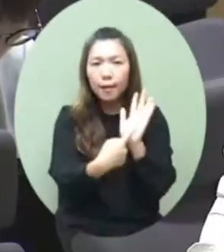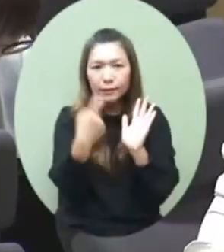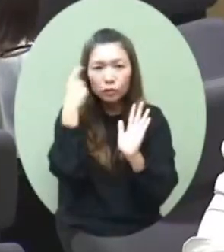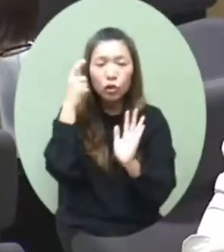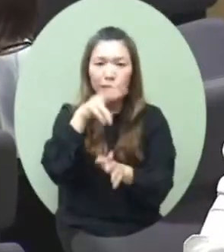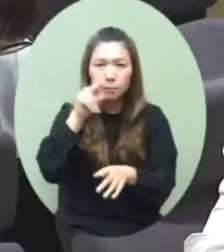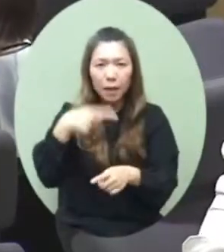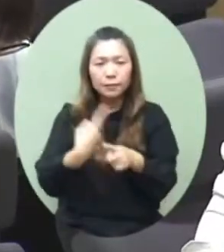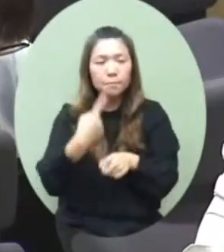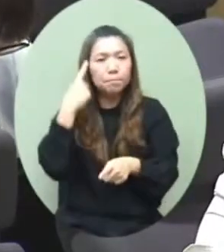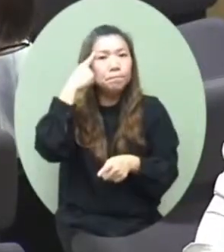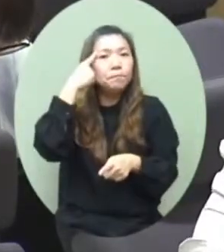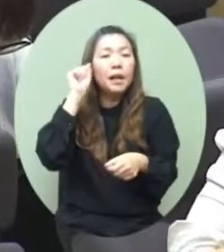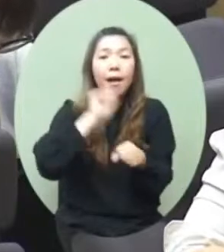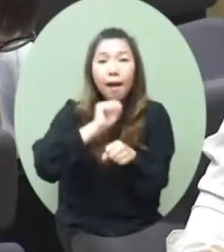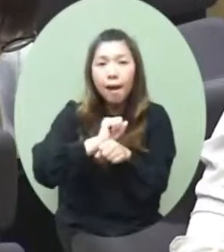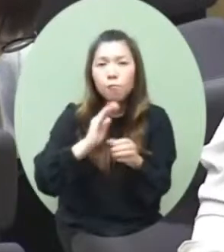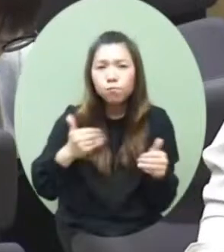spent,